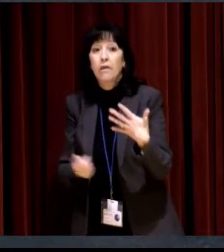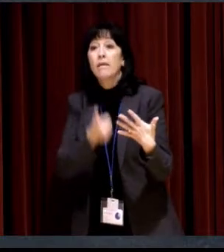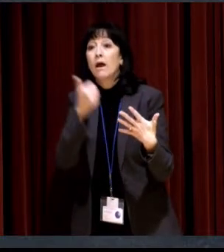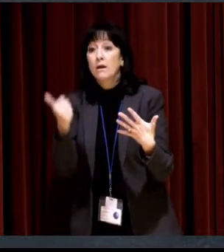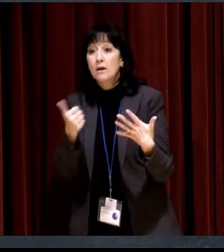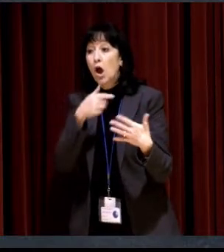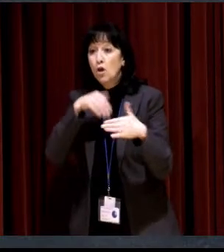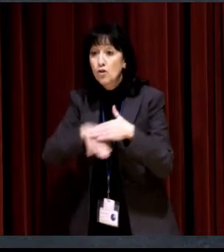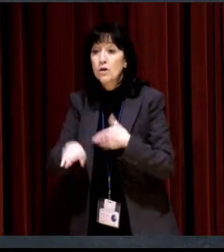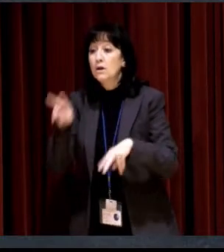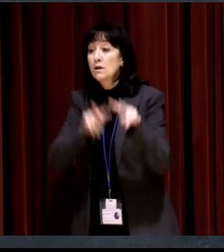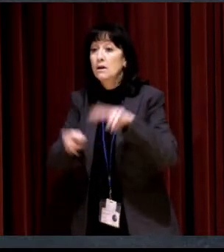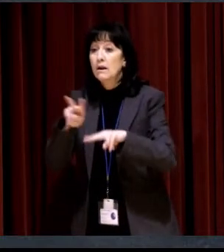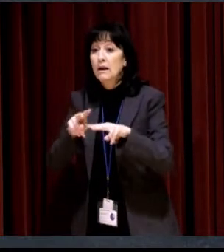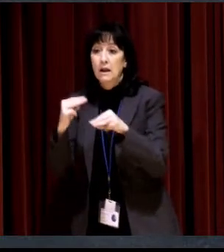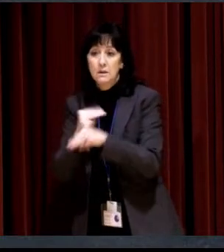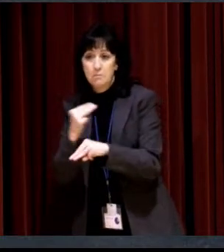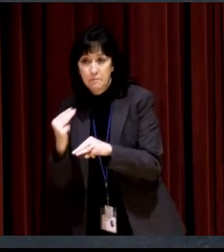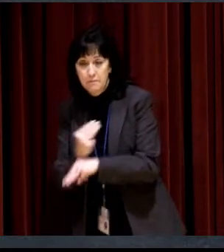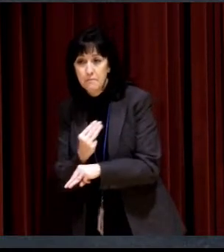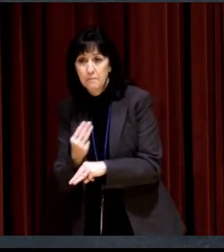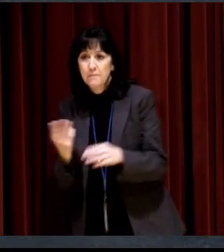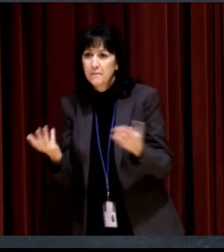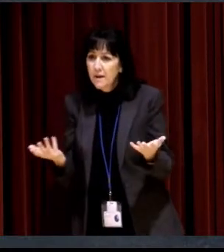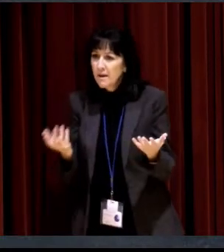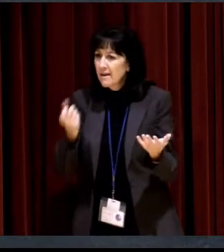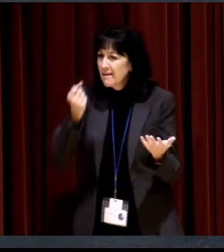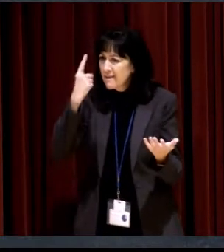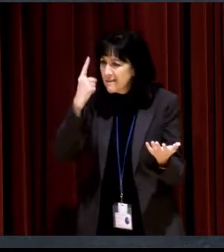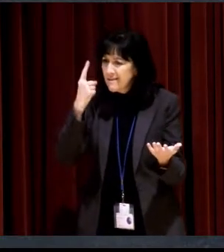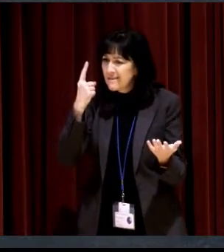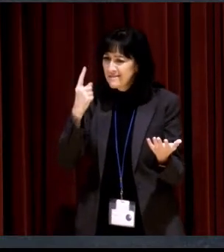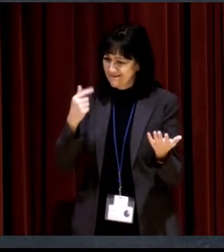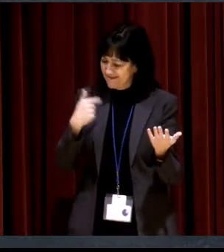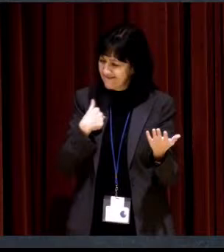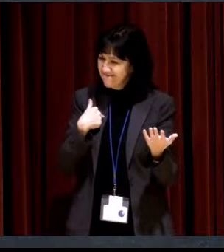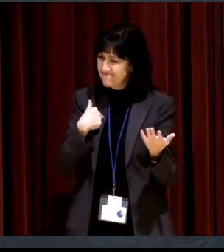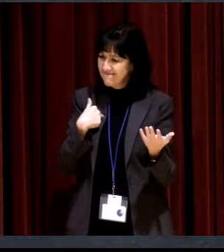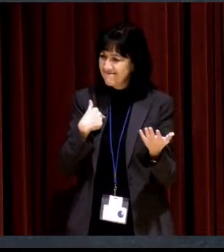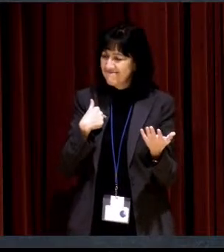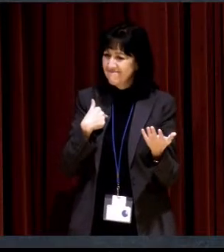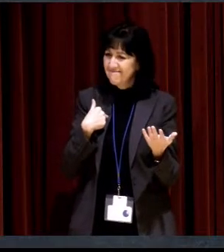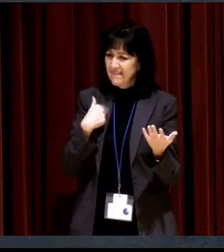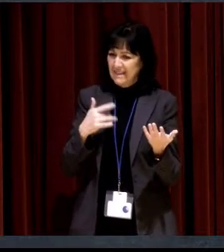stop? Like, I'm an educator, I have a master's plus 15 degrees and 25 years experience.